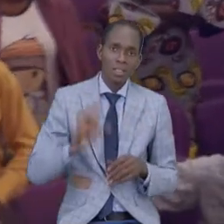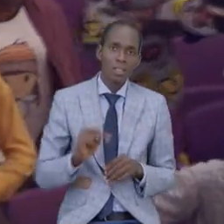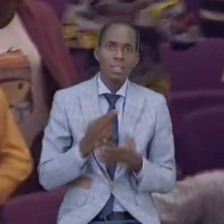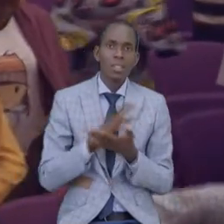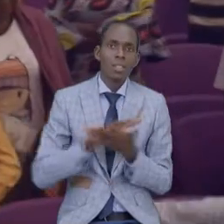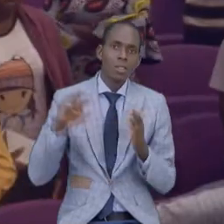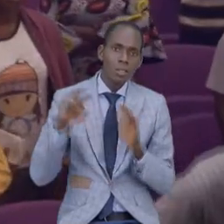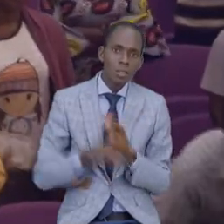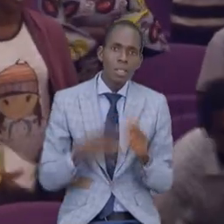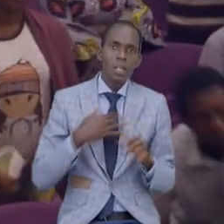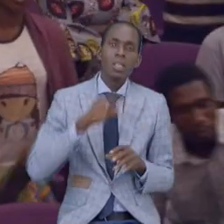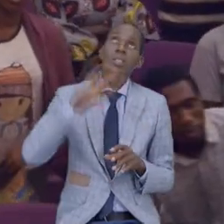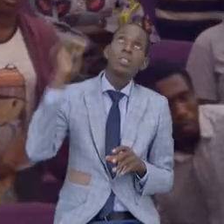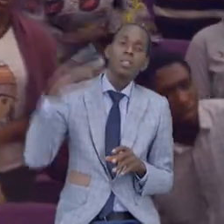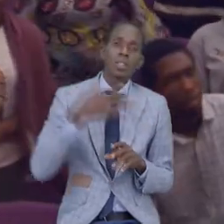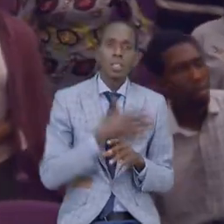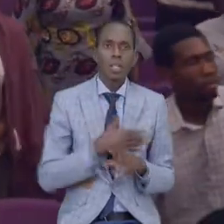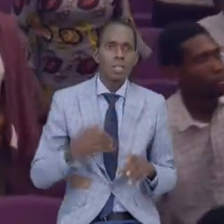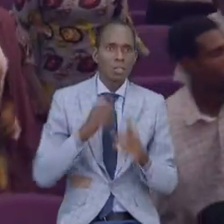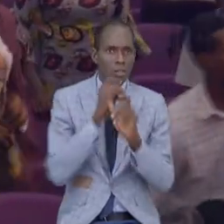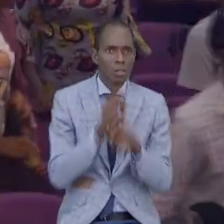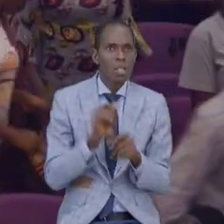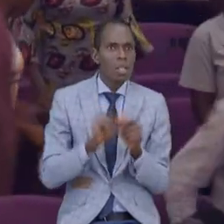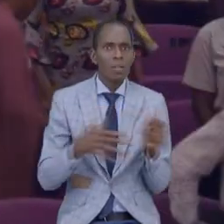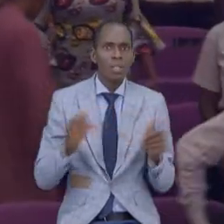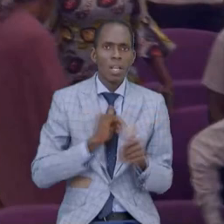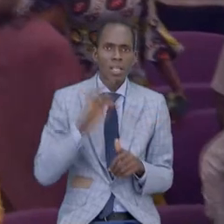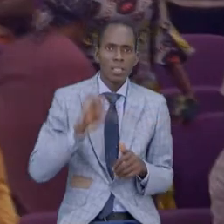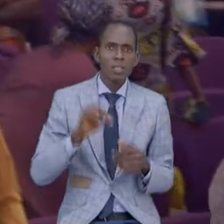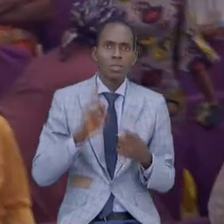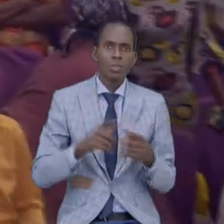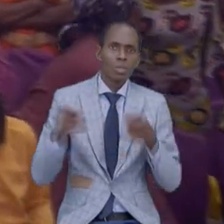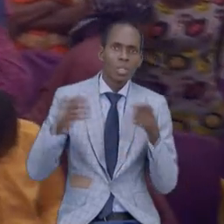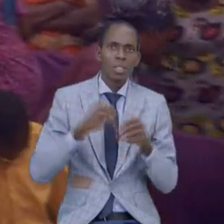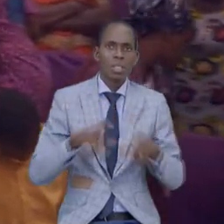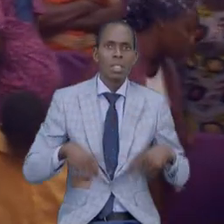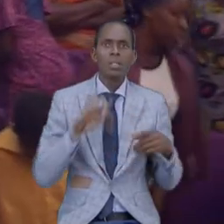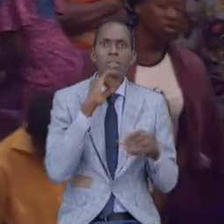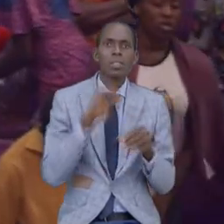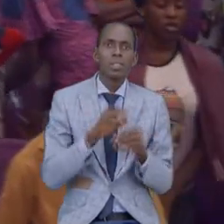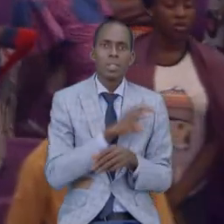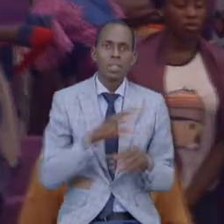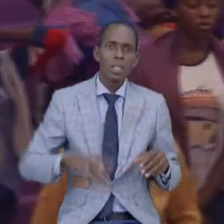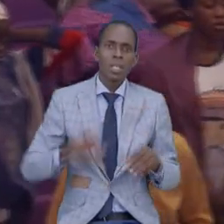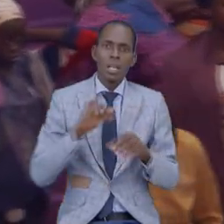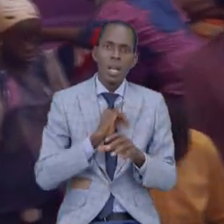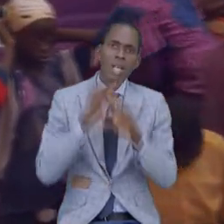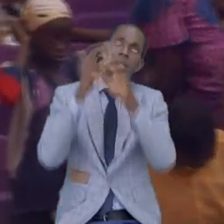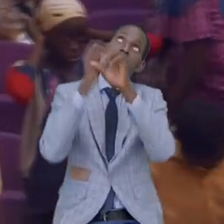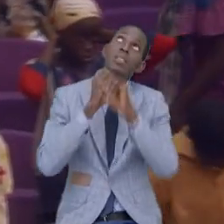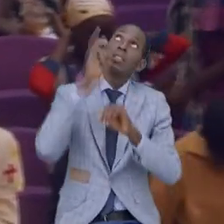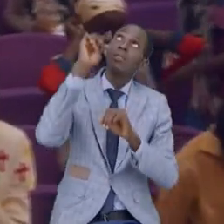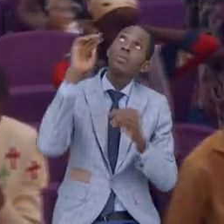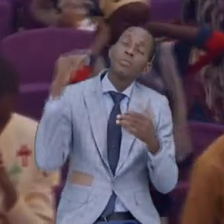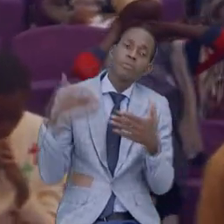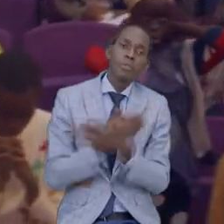righteousness and grace and gift, everything I need to reign in life is in Christ. I receive him afresh again